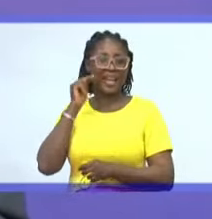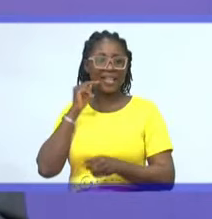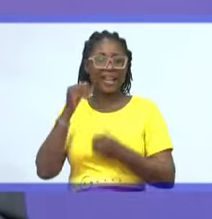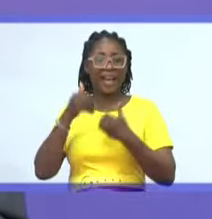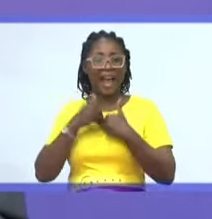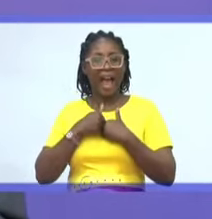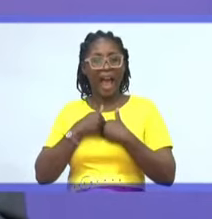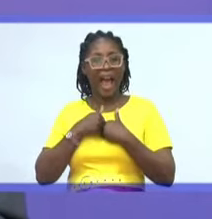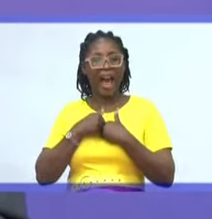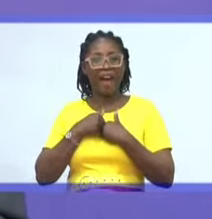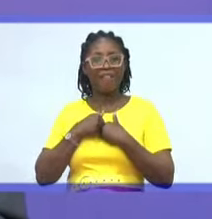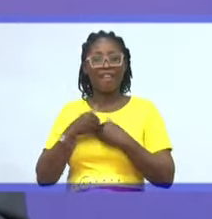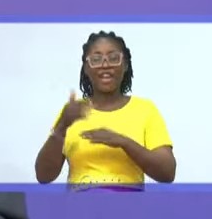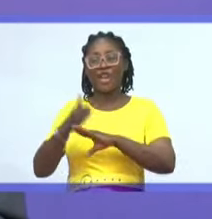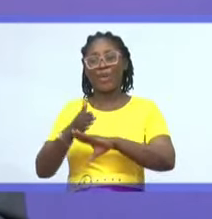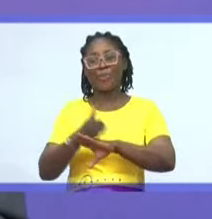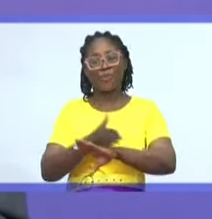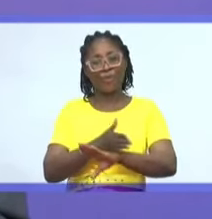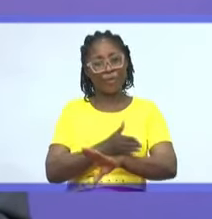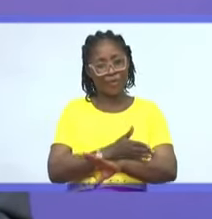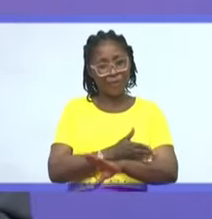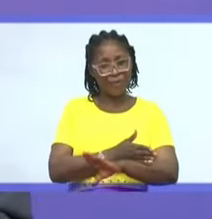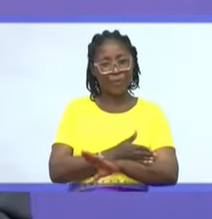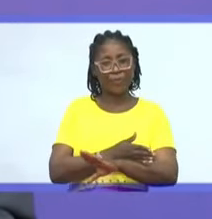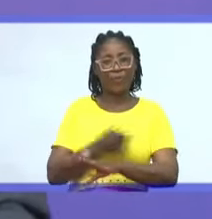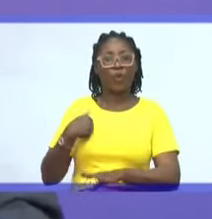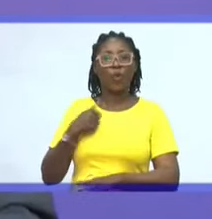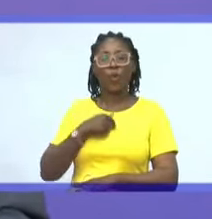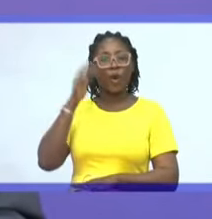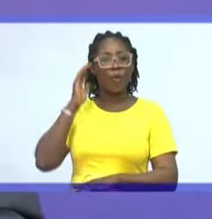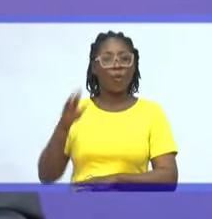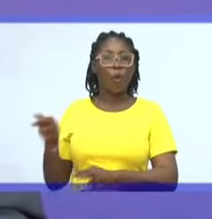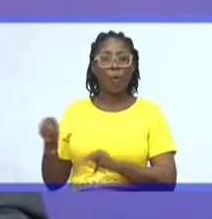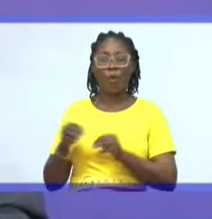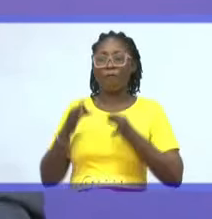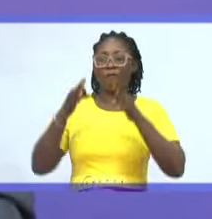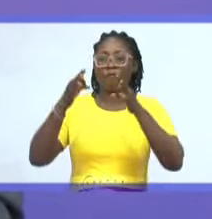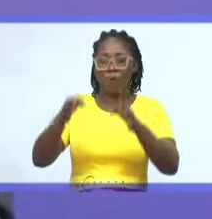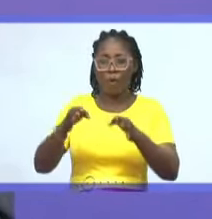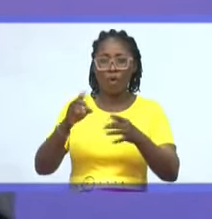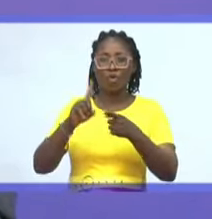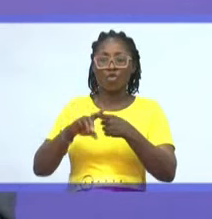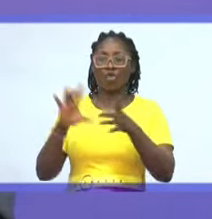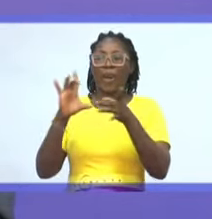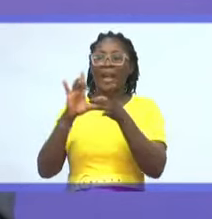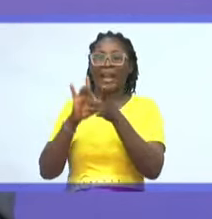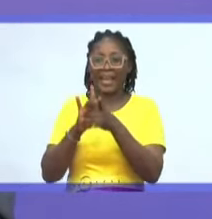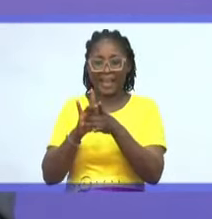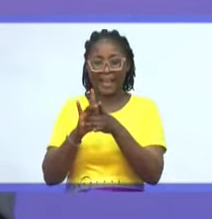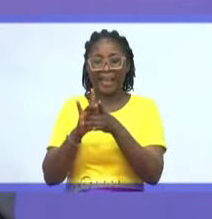has drastically improved, we will move a step forward to link